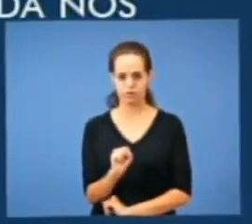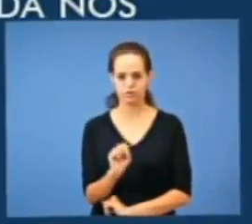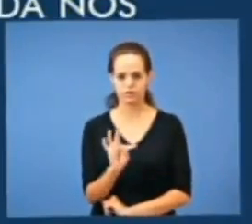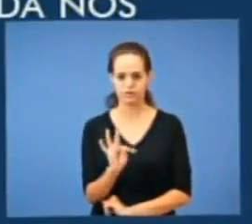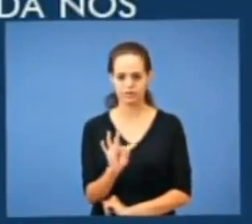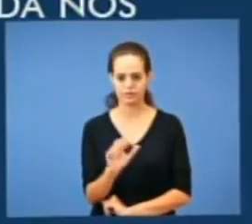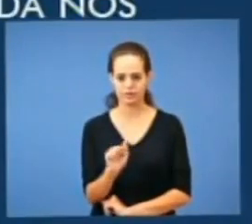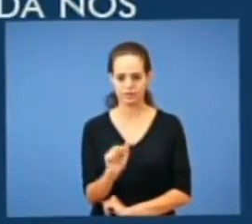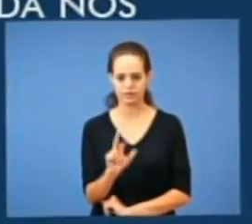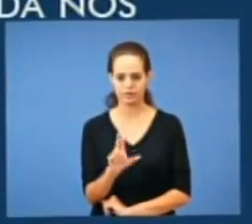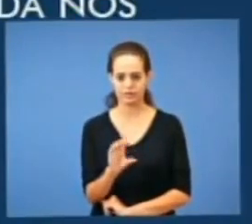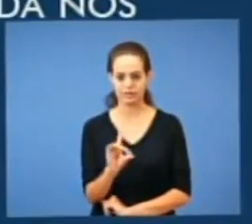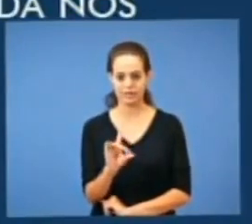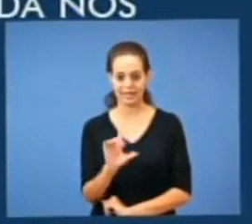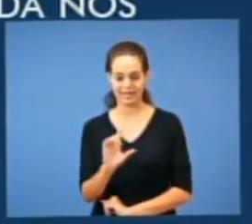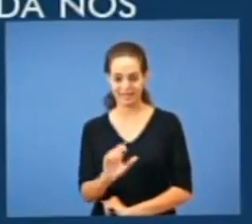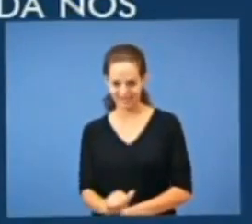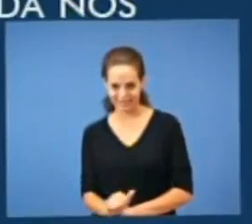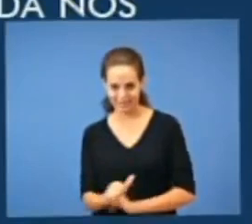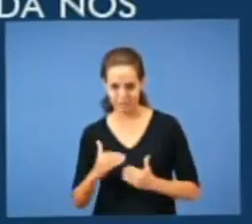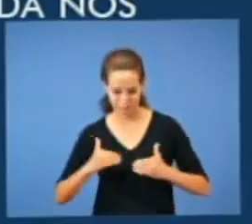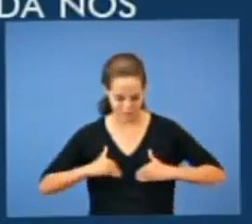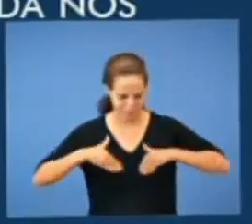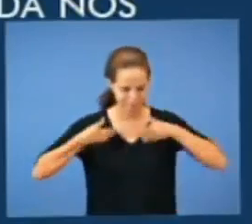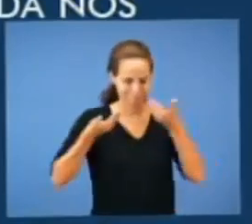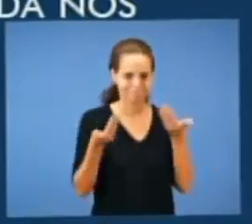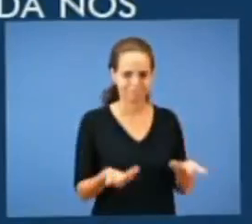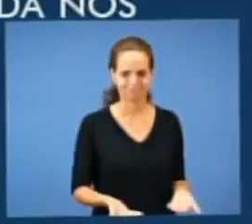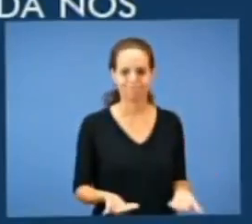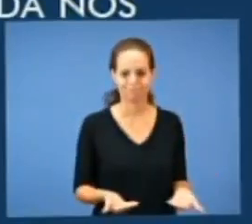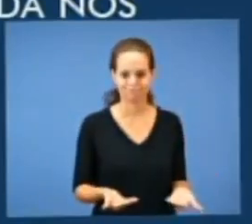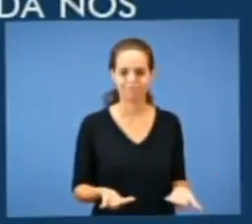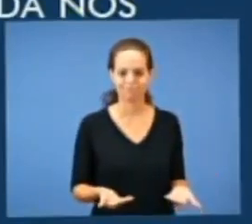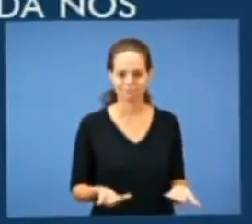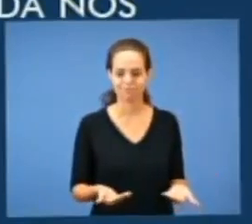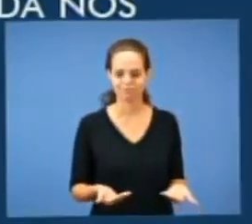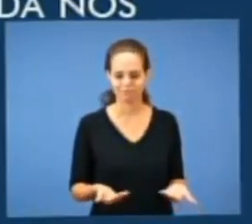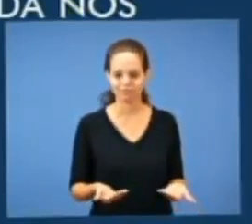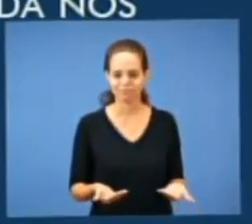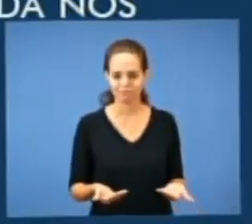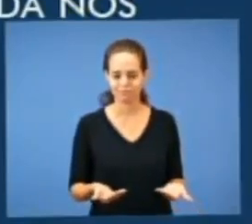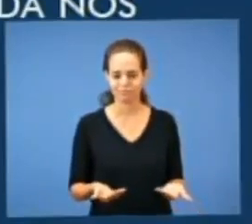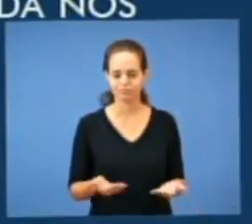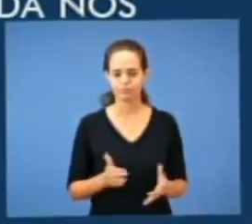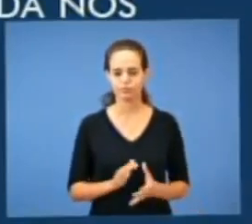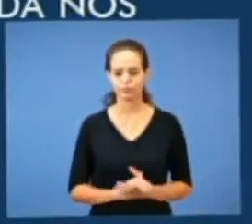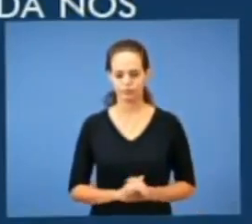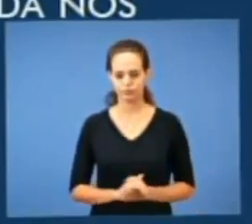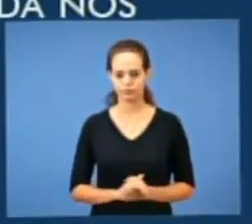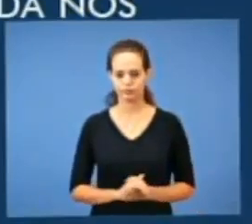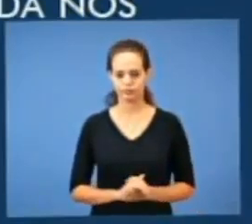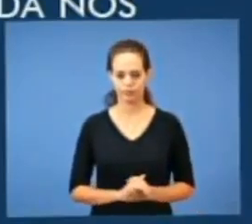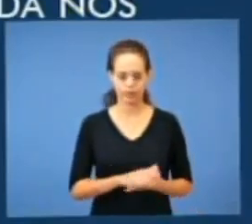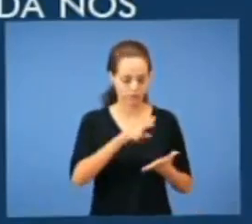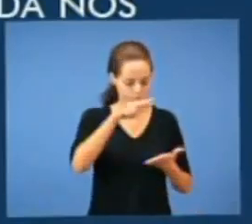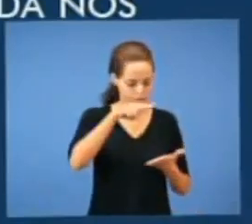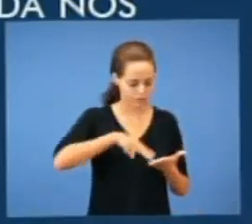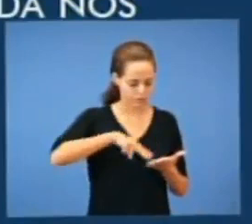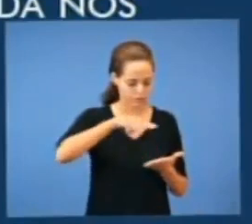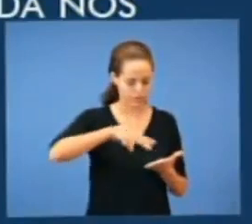is exterior. It was an exteriorization of the faith. And the verse, the brethren can see here in